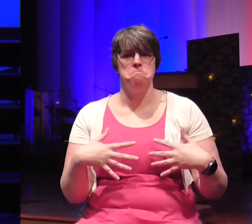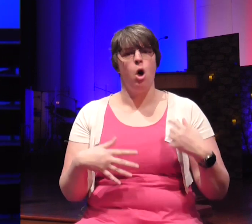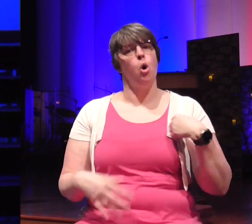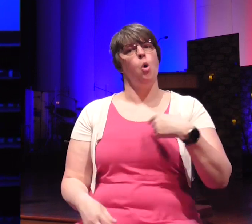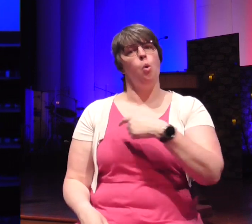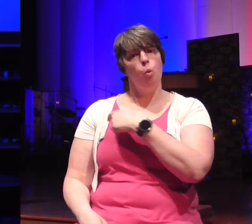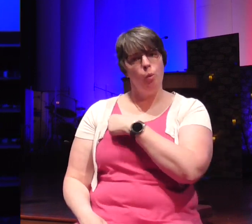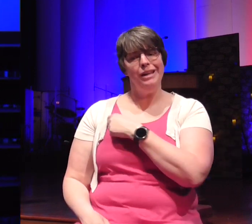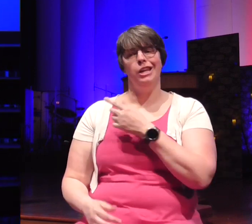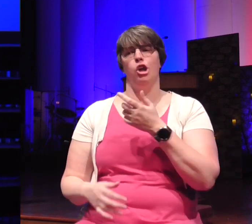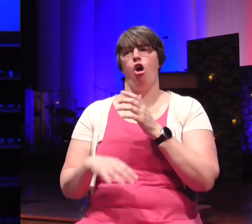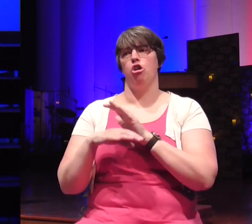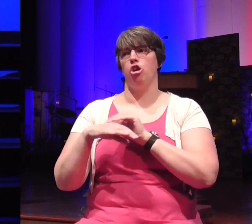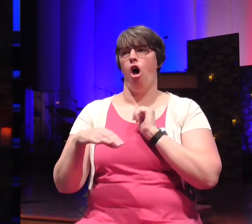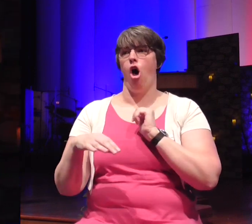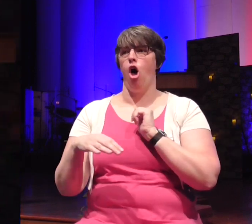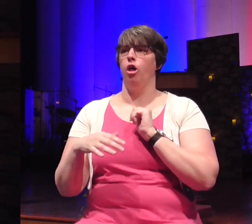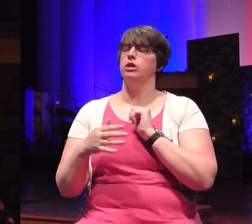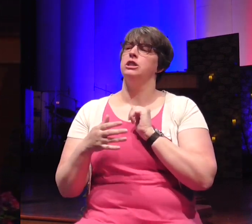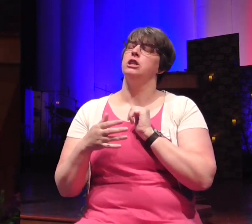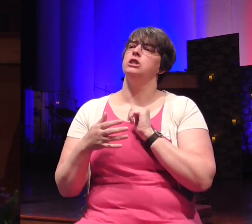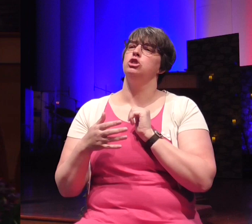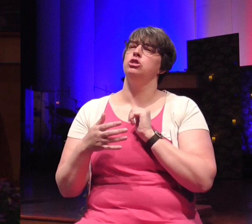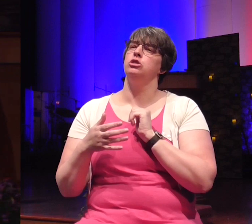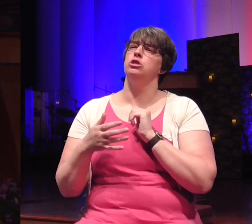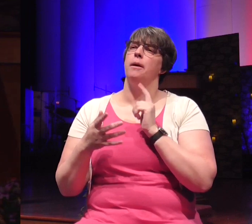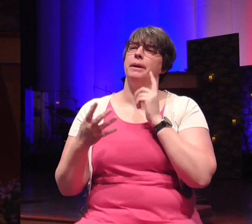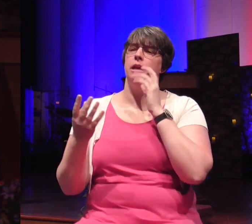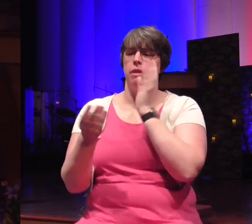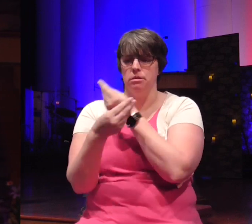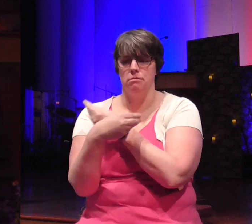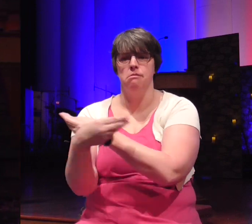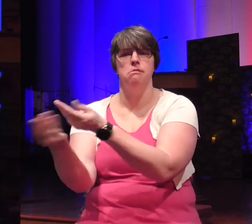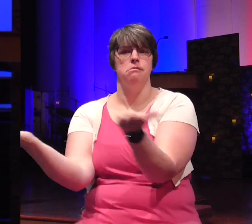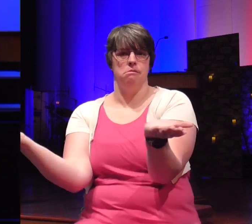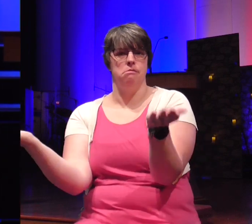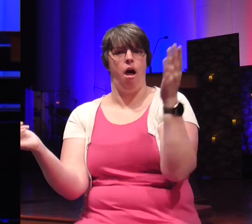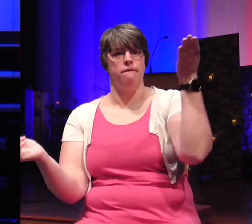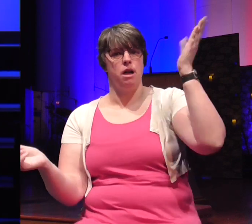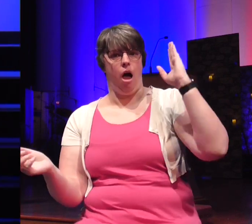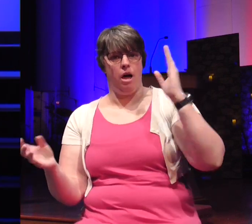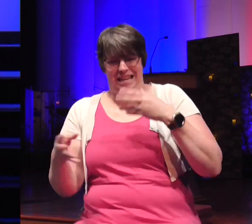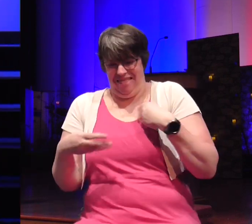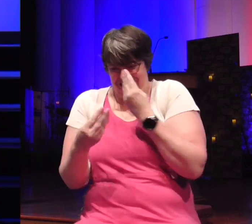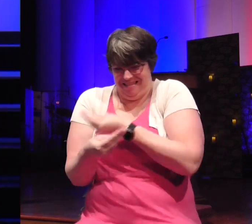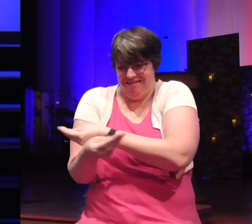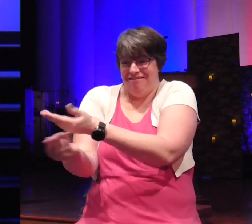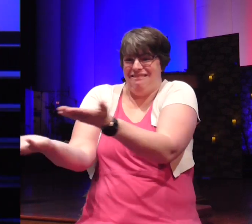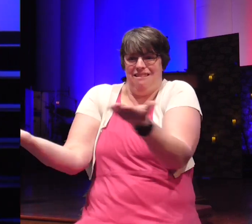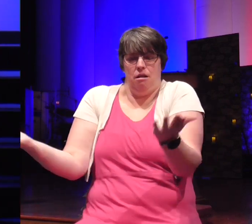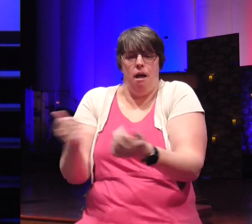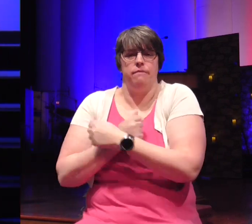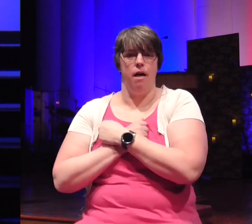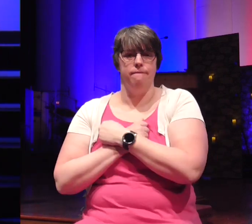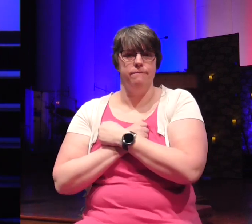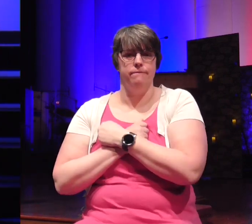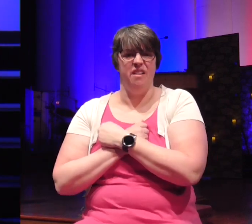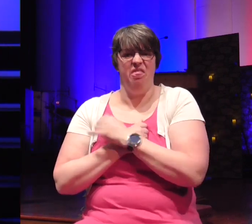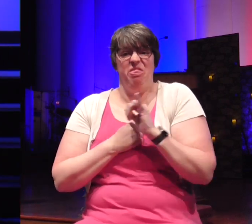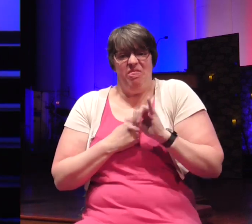commissioned to be emissaries of God, which is to be an emissary of love. That's what our heart